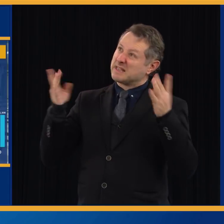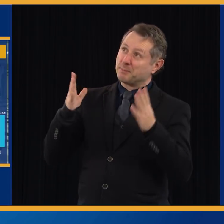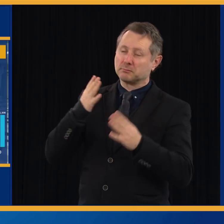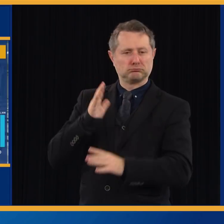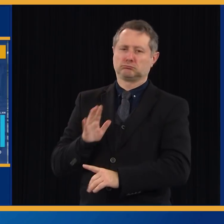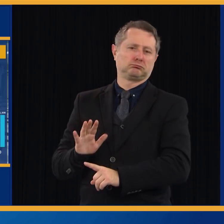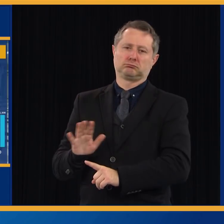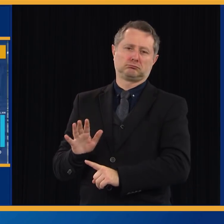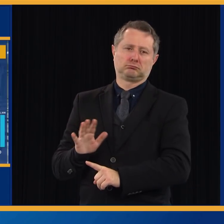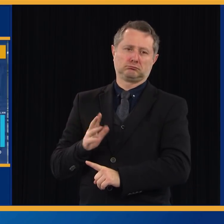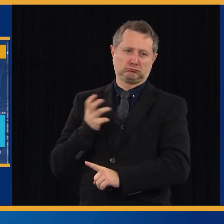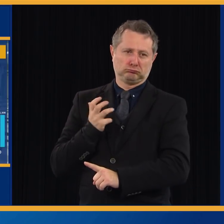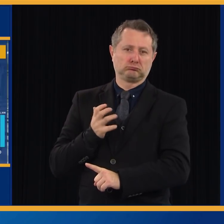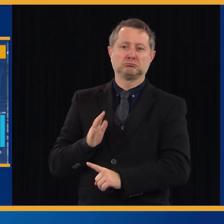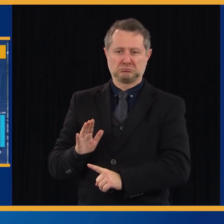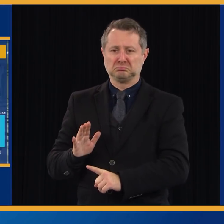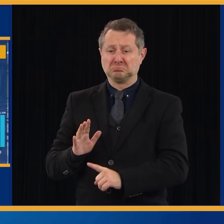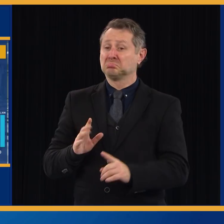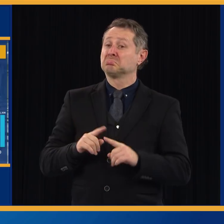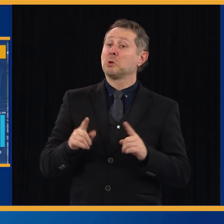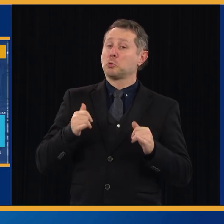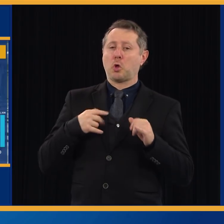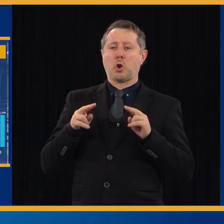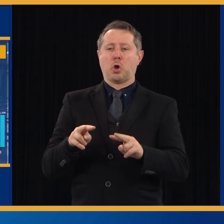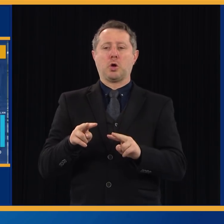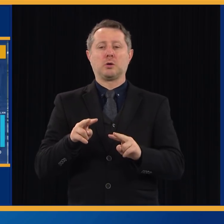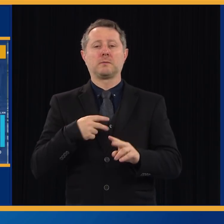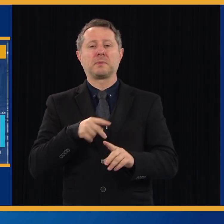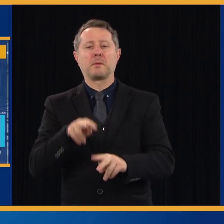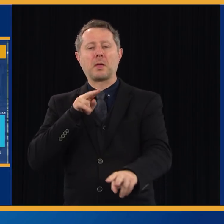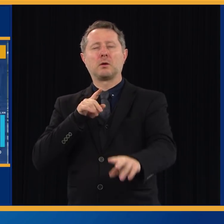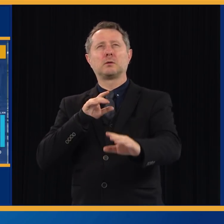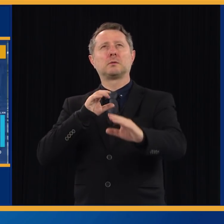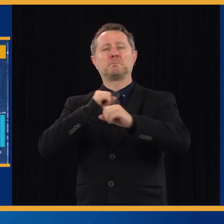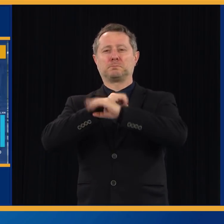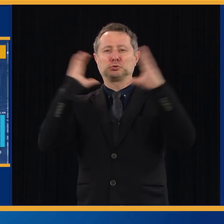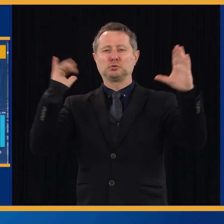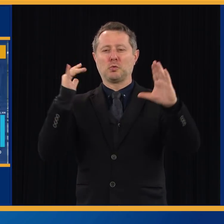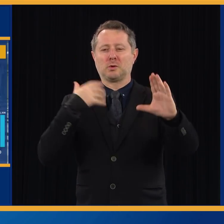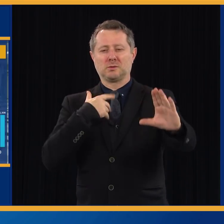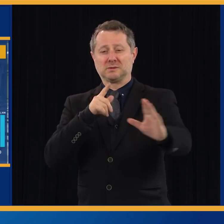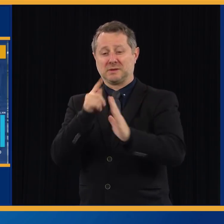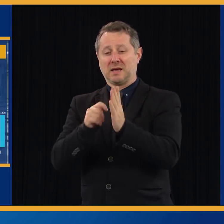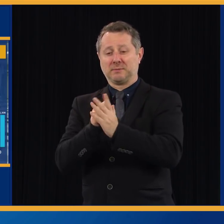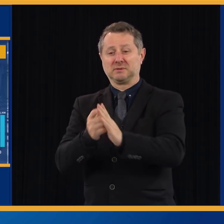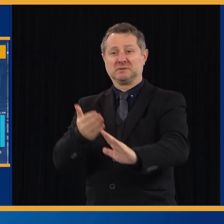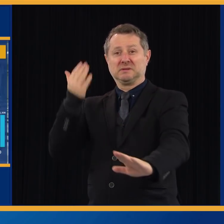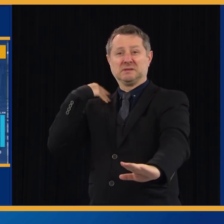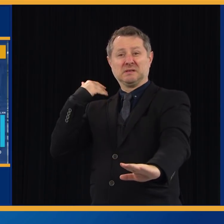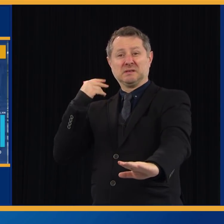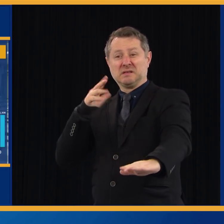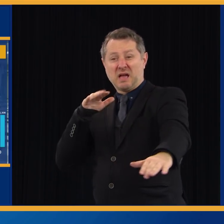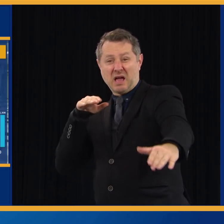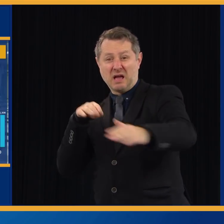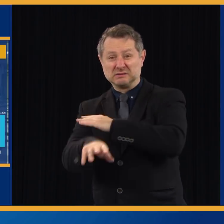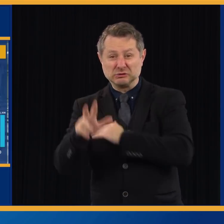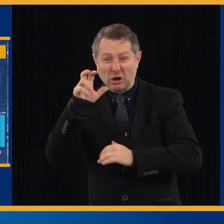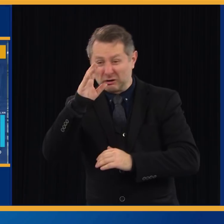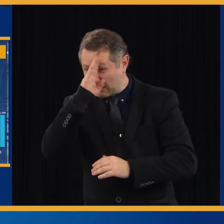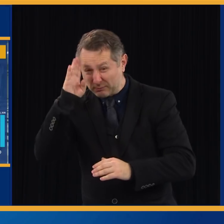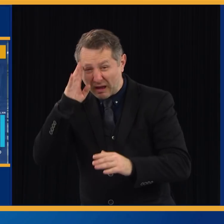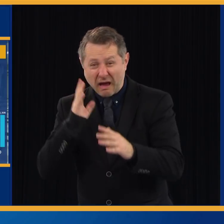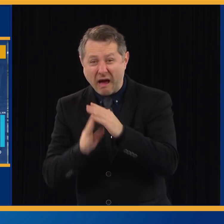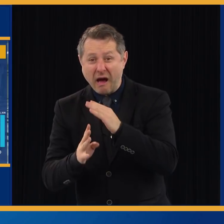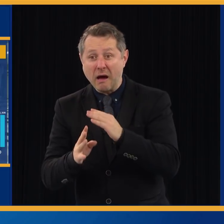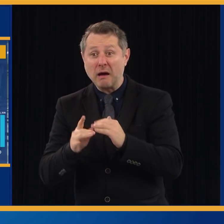absolute scale, 1,300 people walk in the door with COVID on a single day in the state of New York. That would not